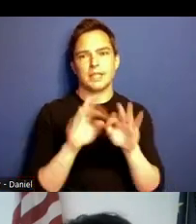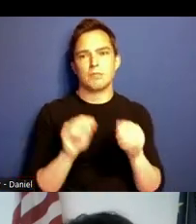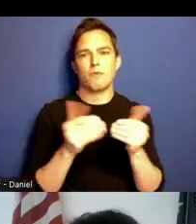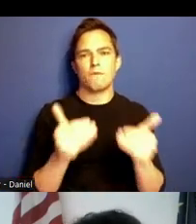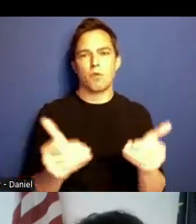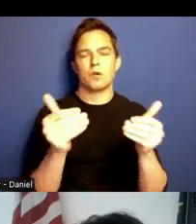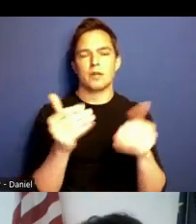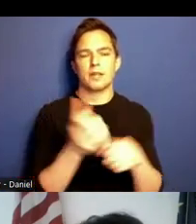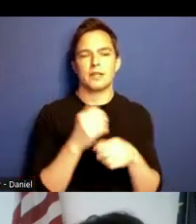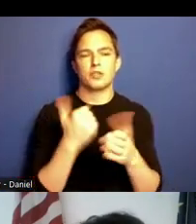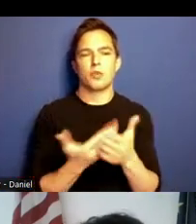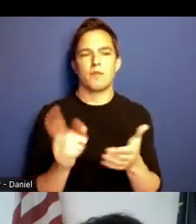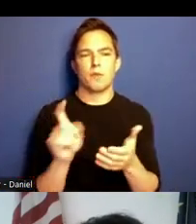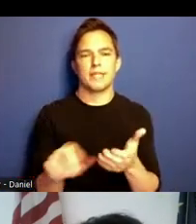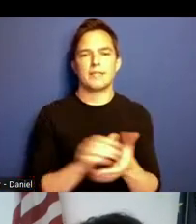and getting where we need to go.